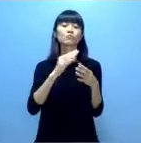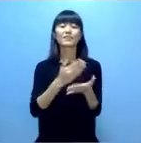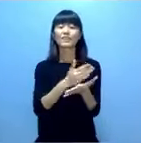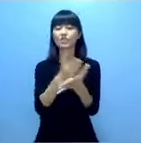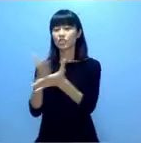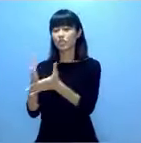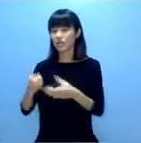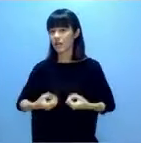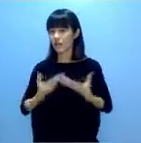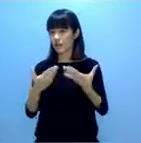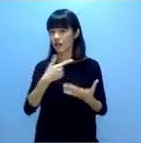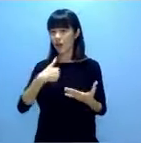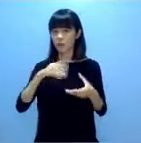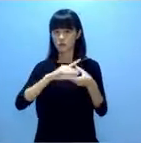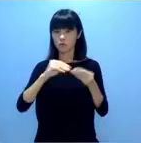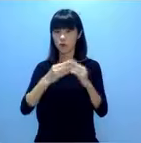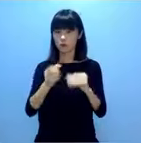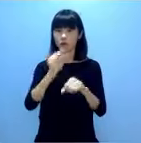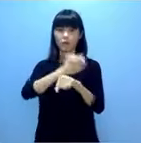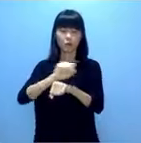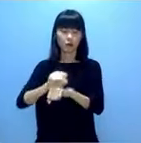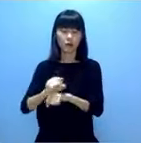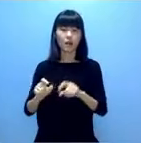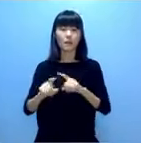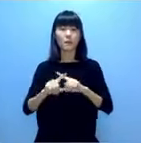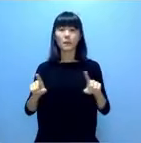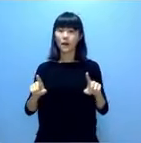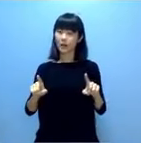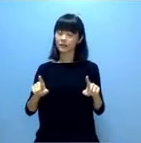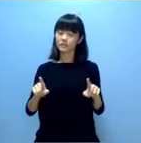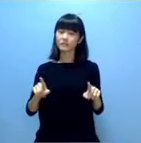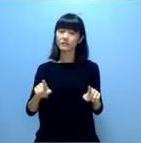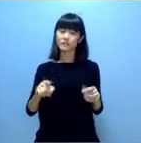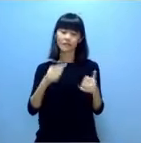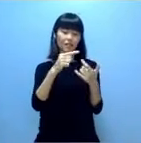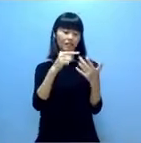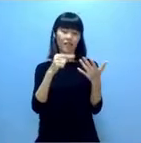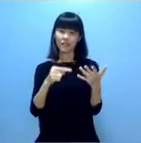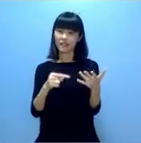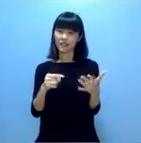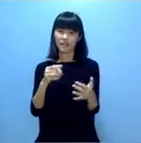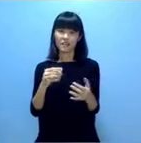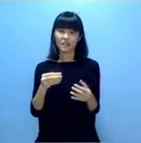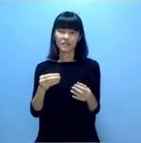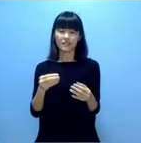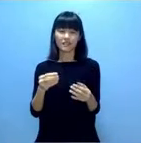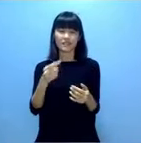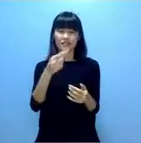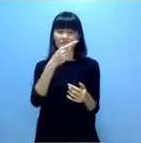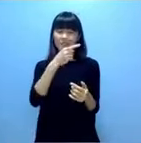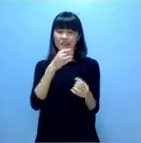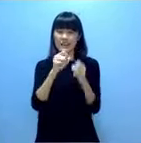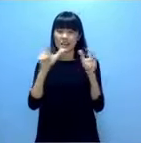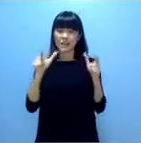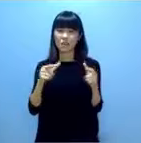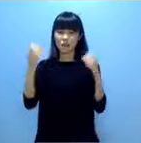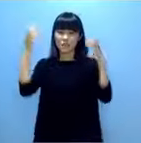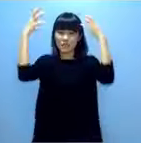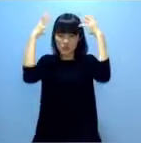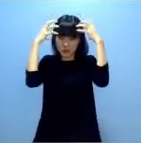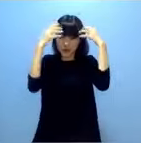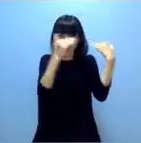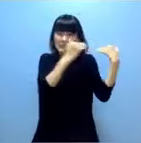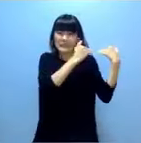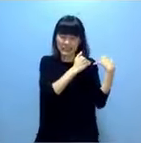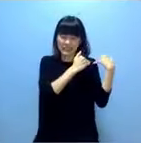doing. But these are things that actually put a lot of stress and anxiety on me.